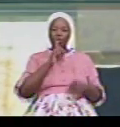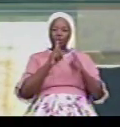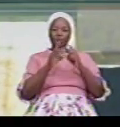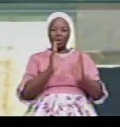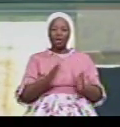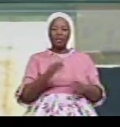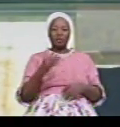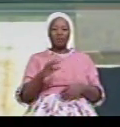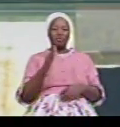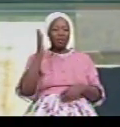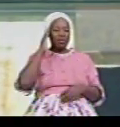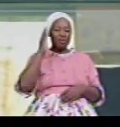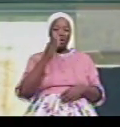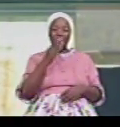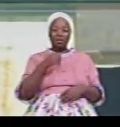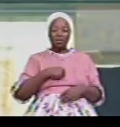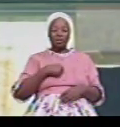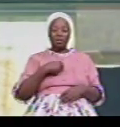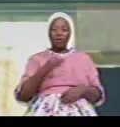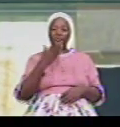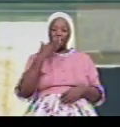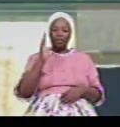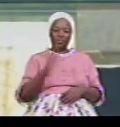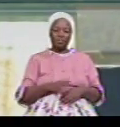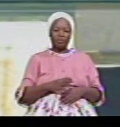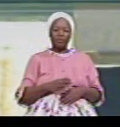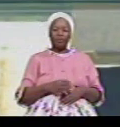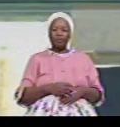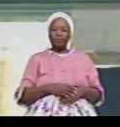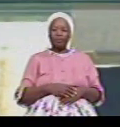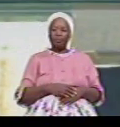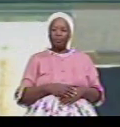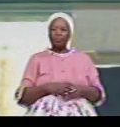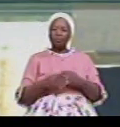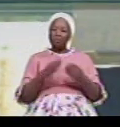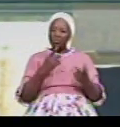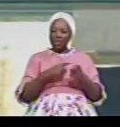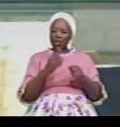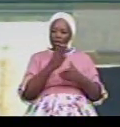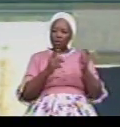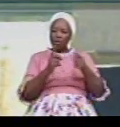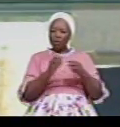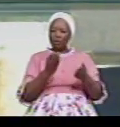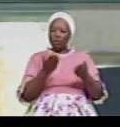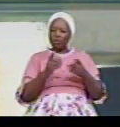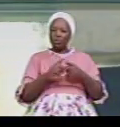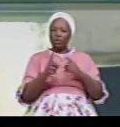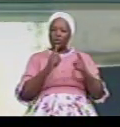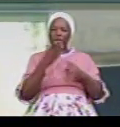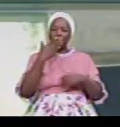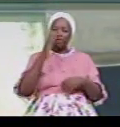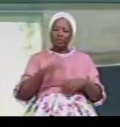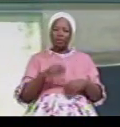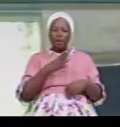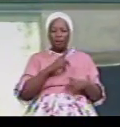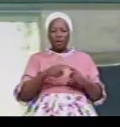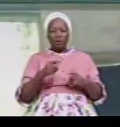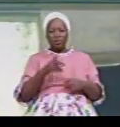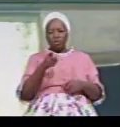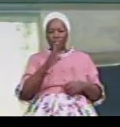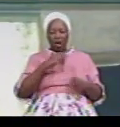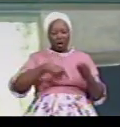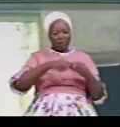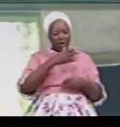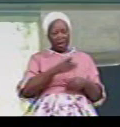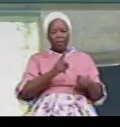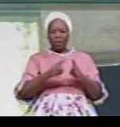evil. Somebody wants to speak evil. You are around there, but you are too busy.